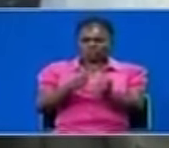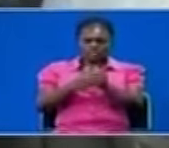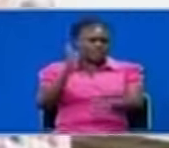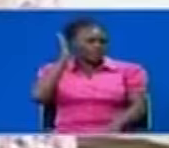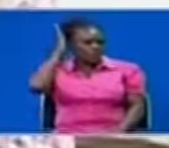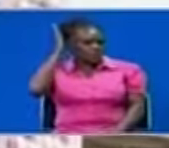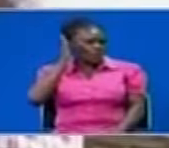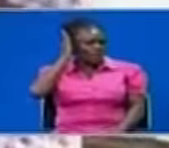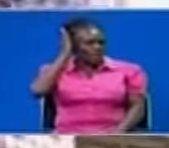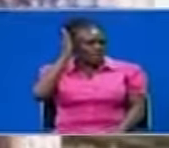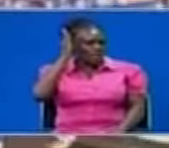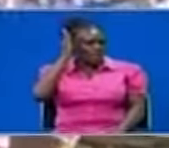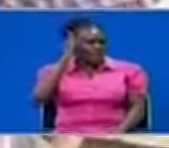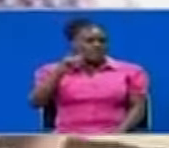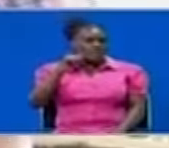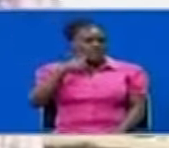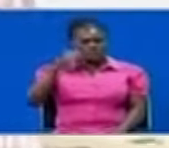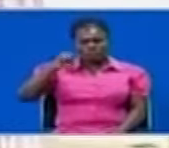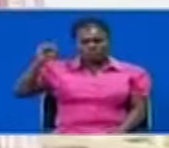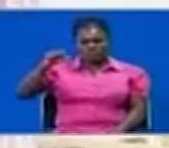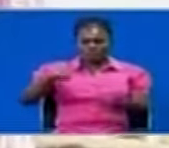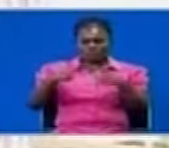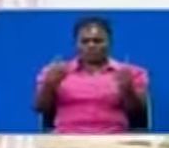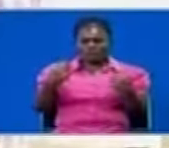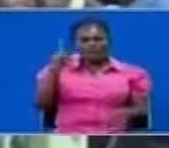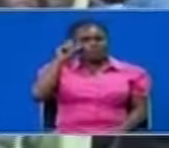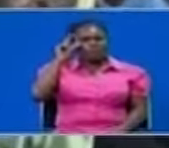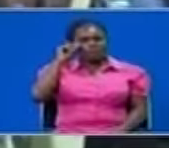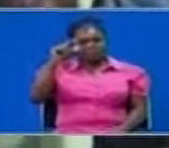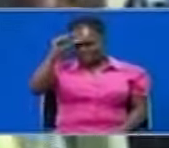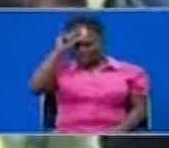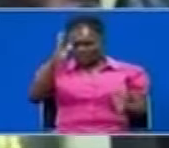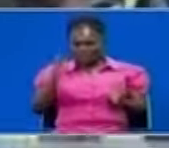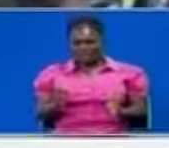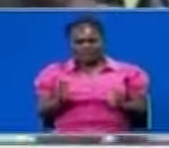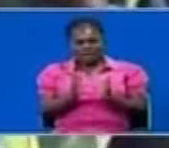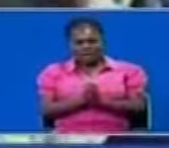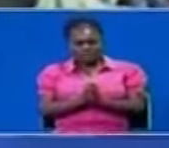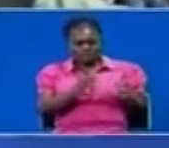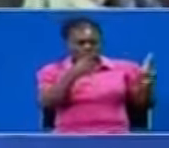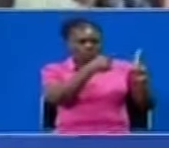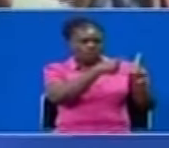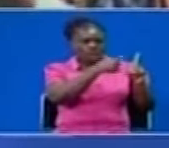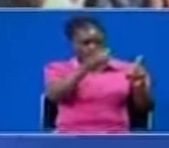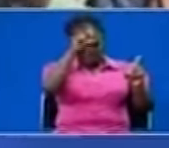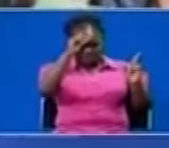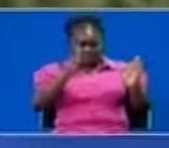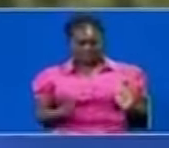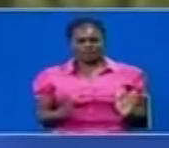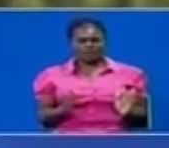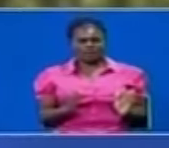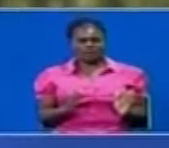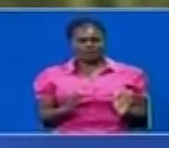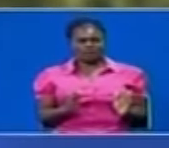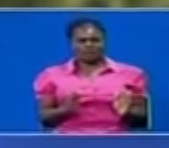Duale wade into the latest political rift between Mombasa Governor Ali Hassan Joho and his Kwale counterpart Salim Mvurya.